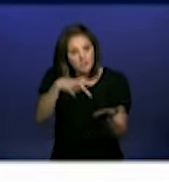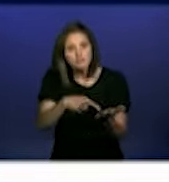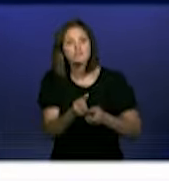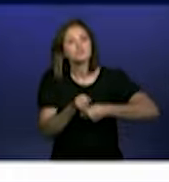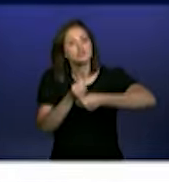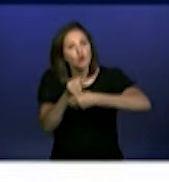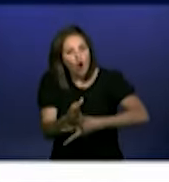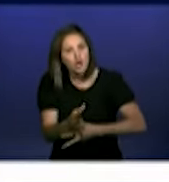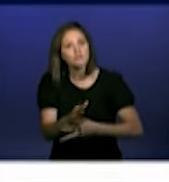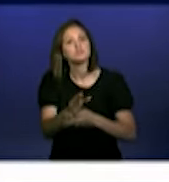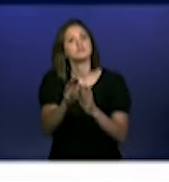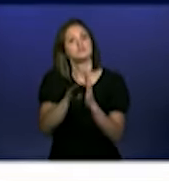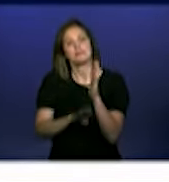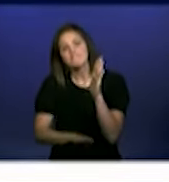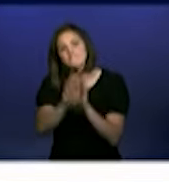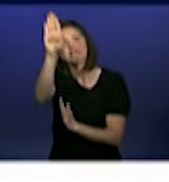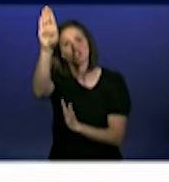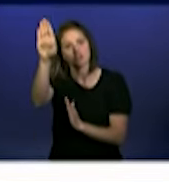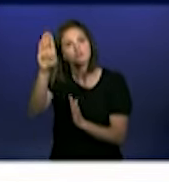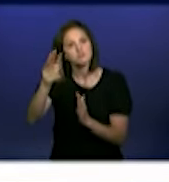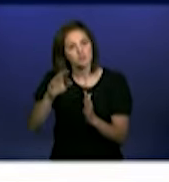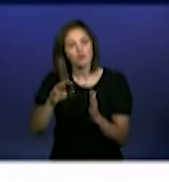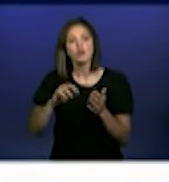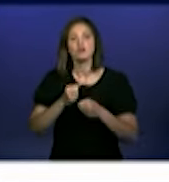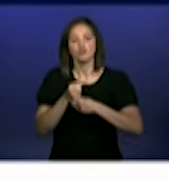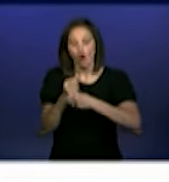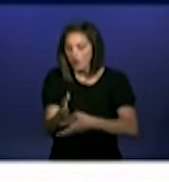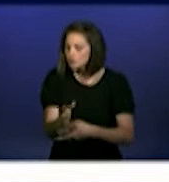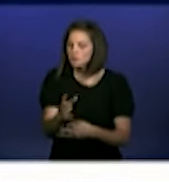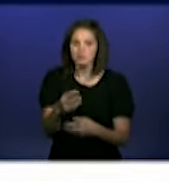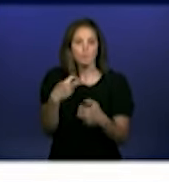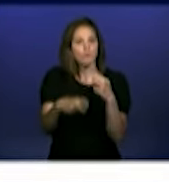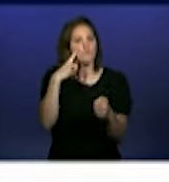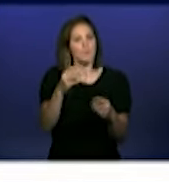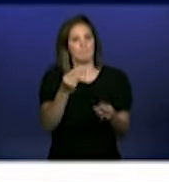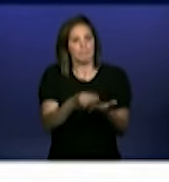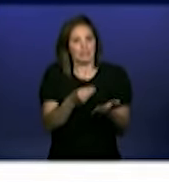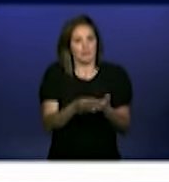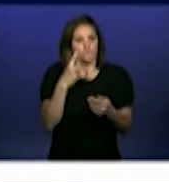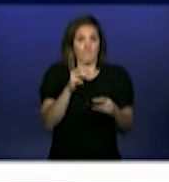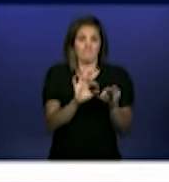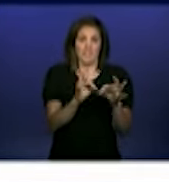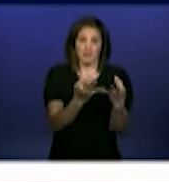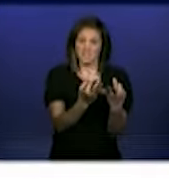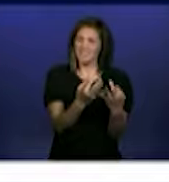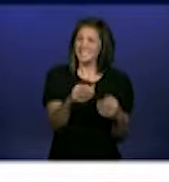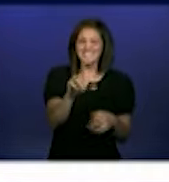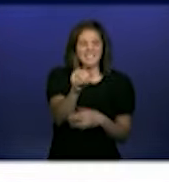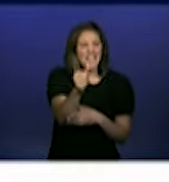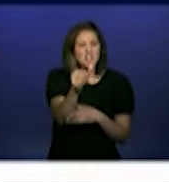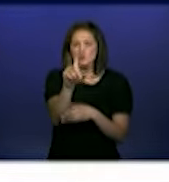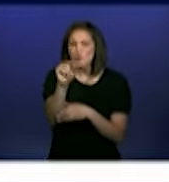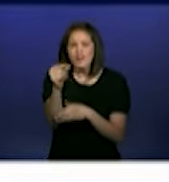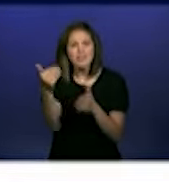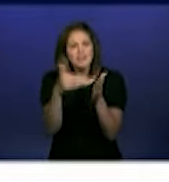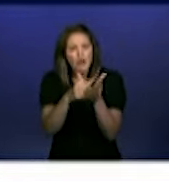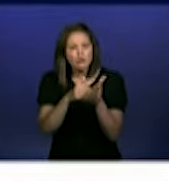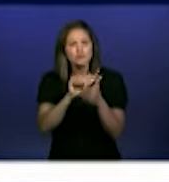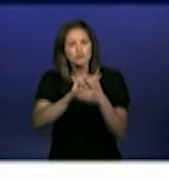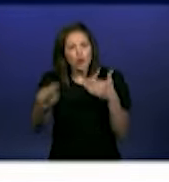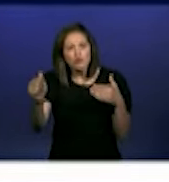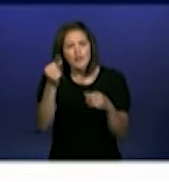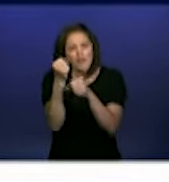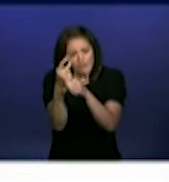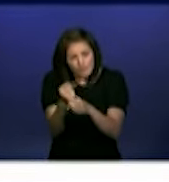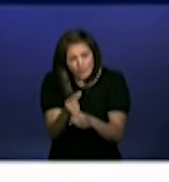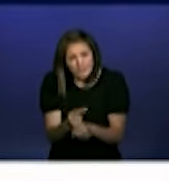Bidenomics that is crushing Utah families. And it's an extra $10,000 to $12,000 a year that's now costing Utah